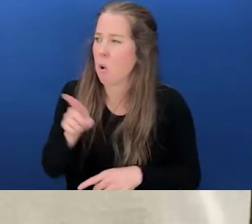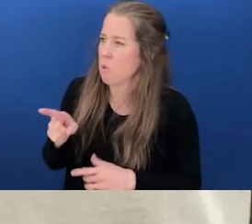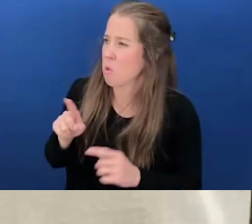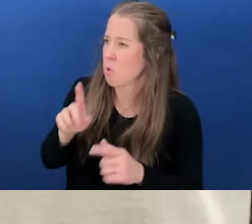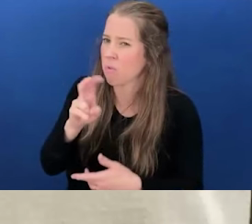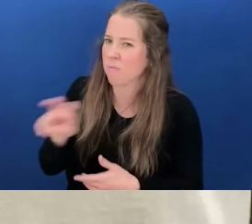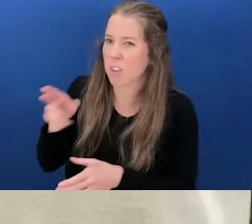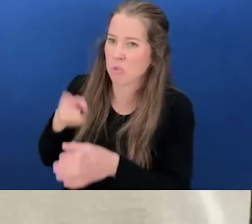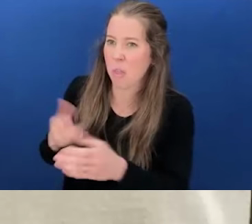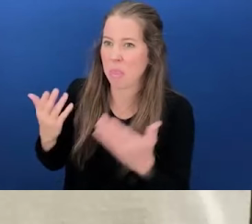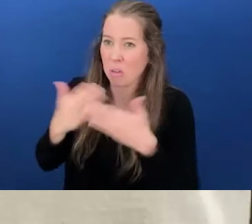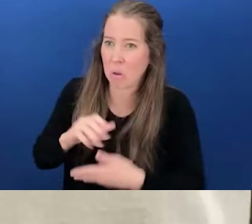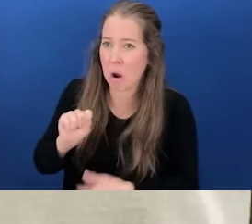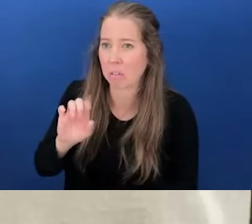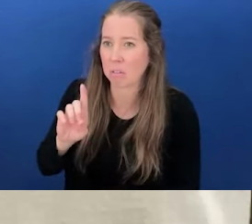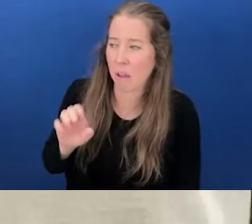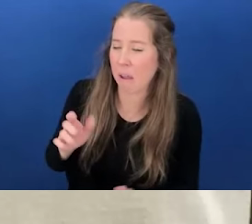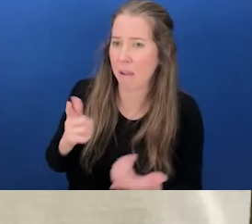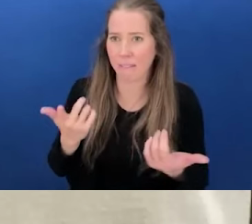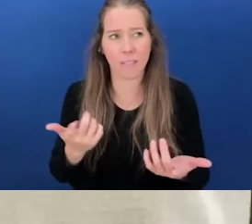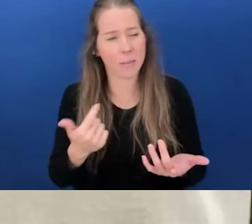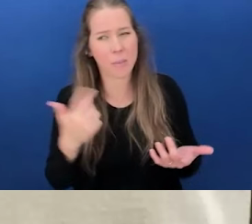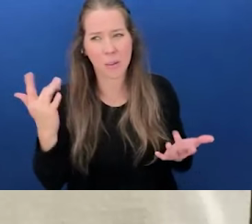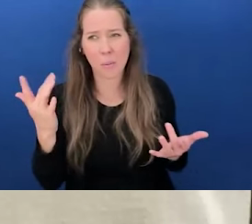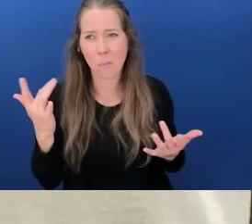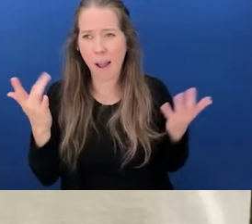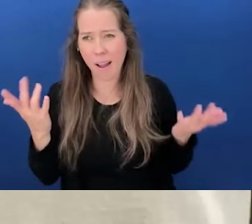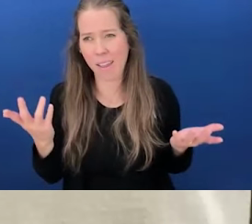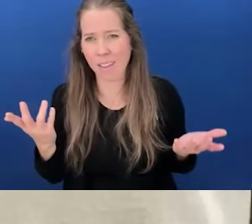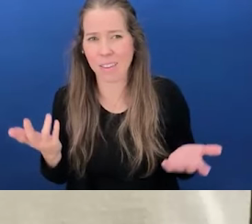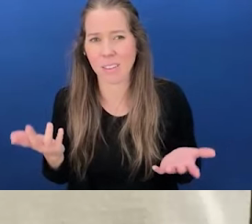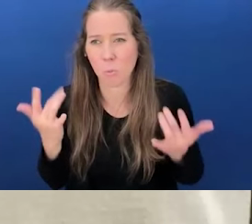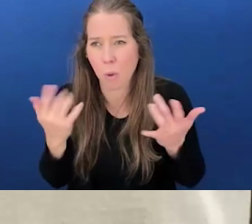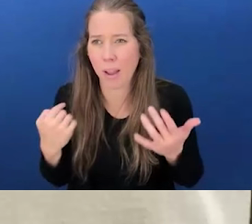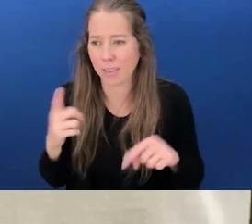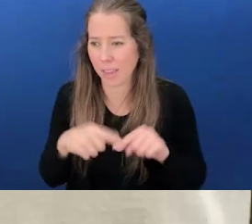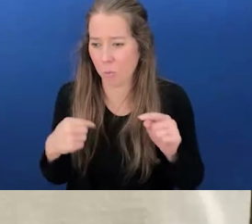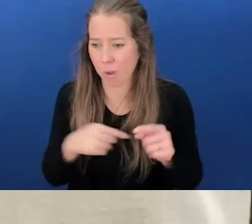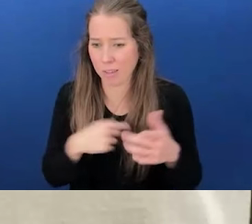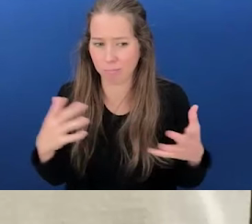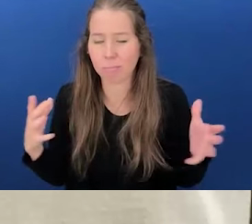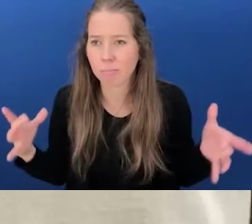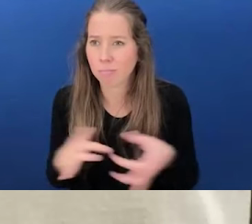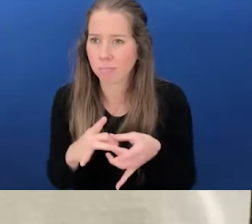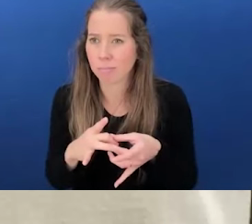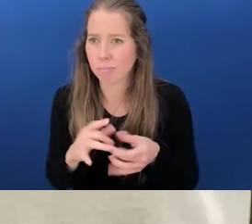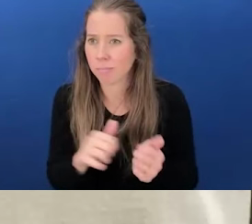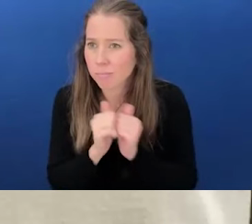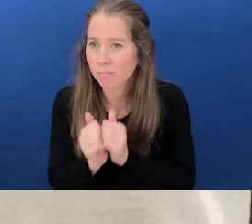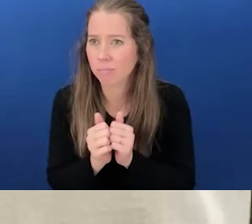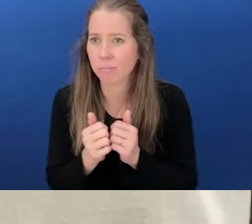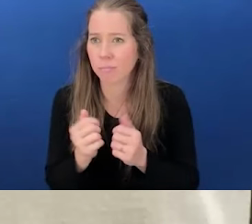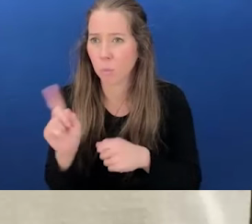side, So I'm like, why does it have to be that way? Why can, we create that